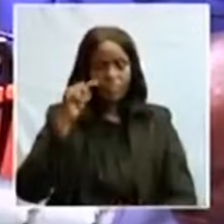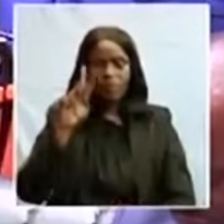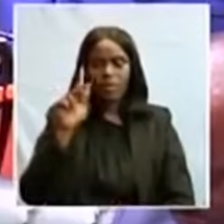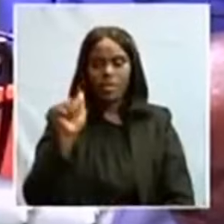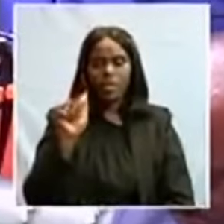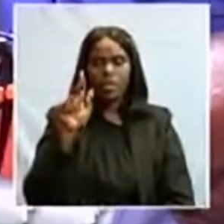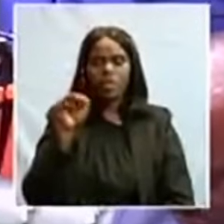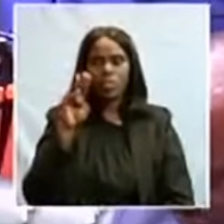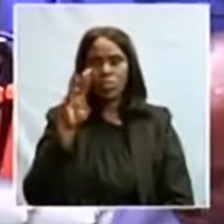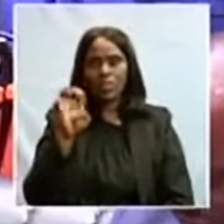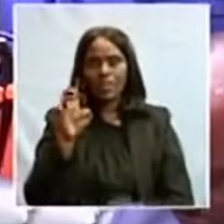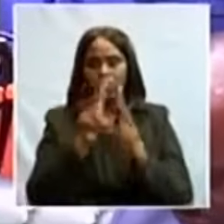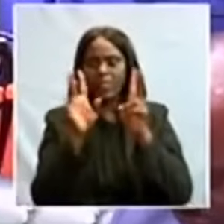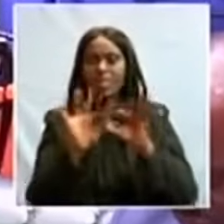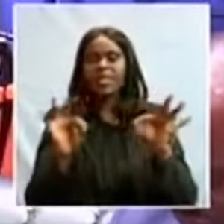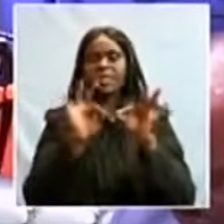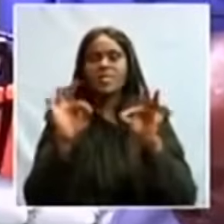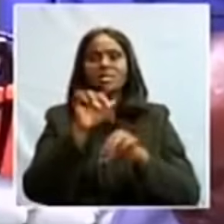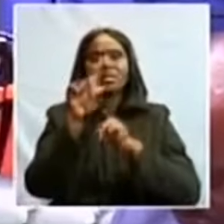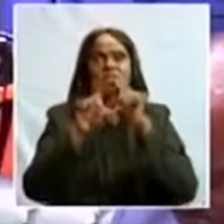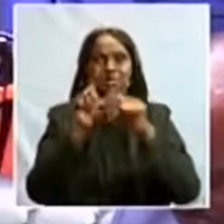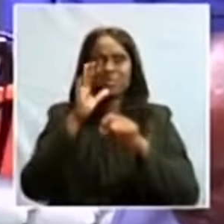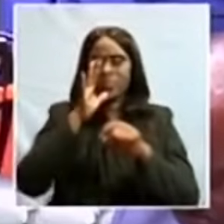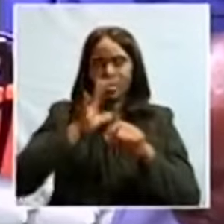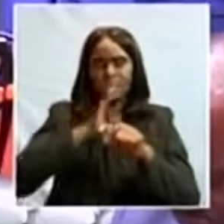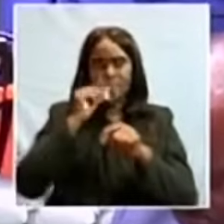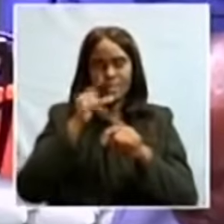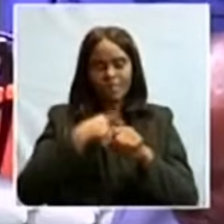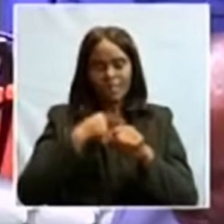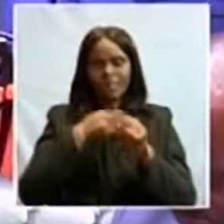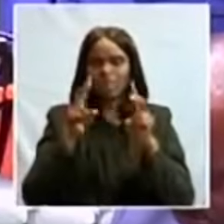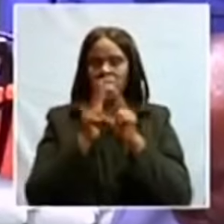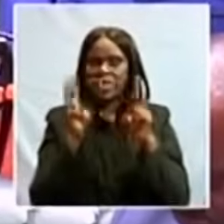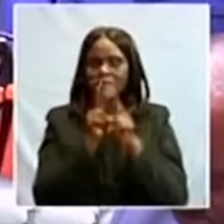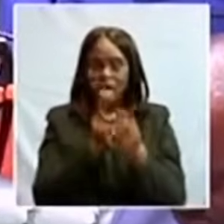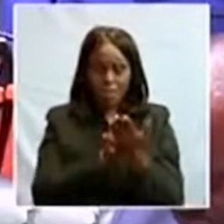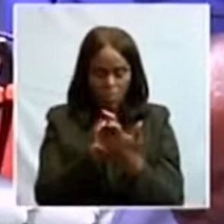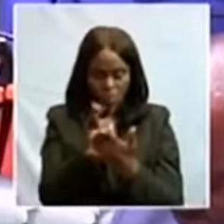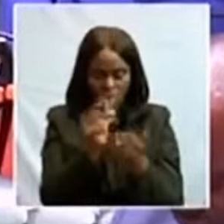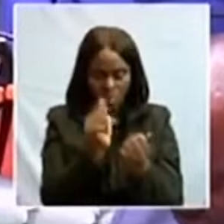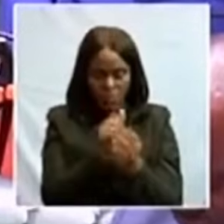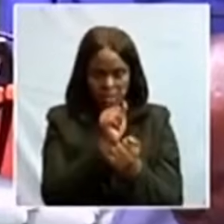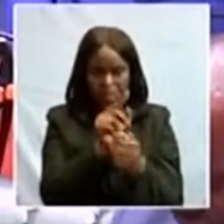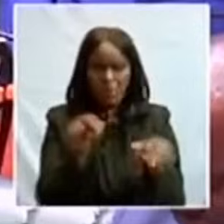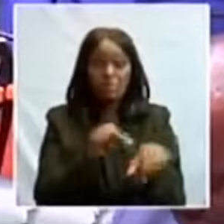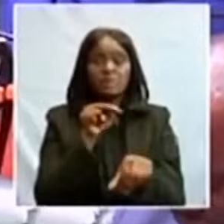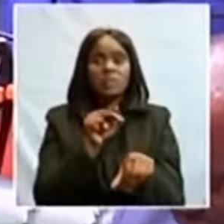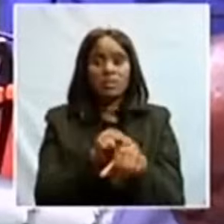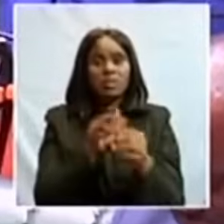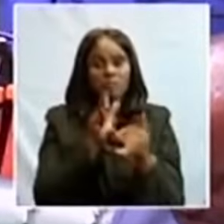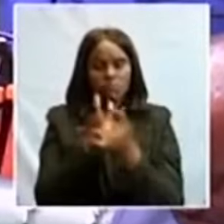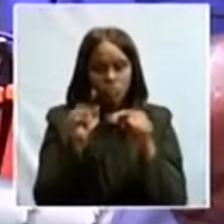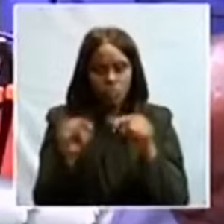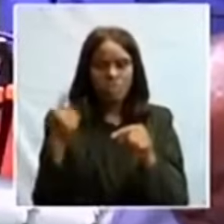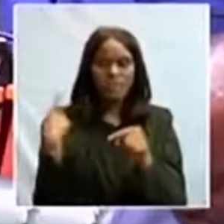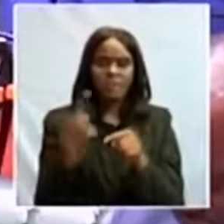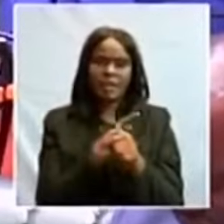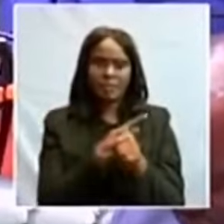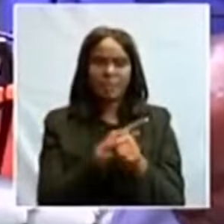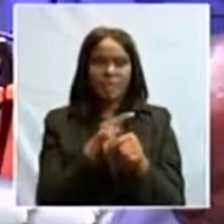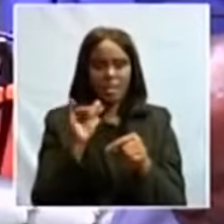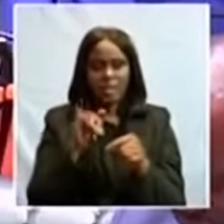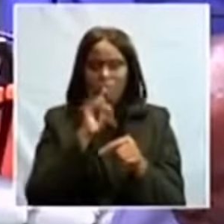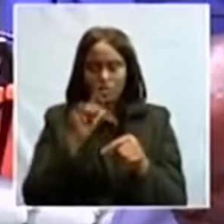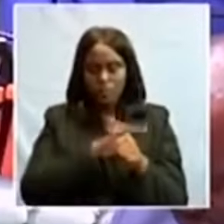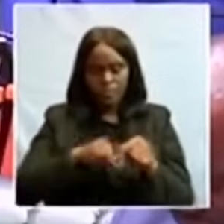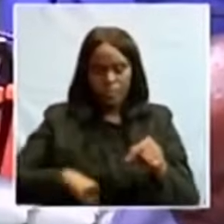that important question. Madam Speaker, I'll be very, very honest with the nation through this House that